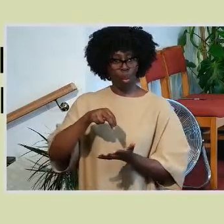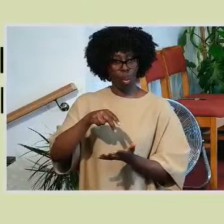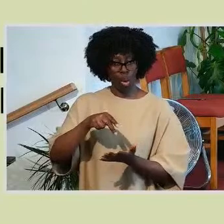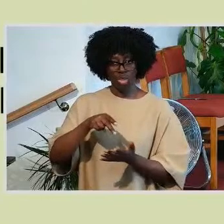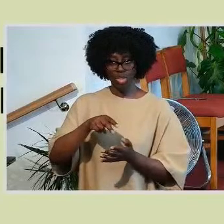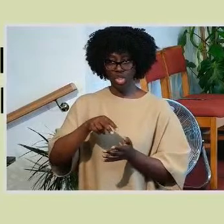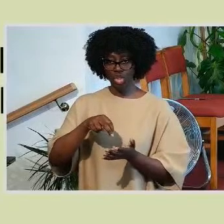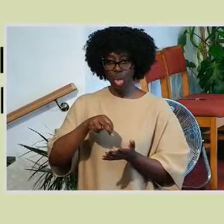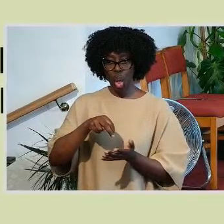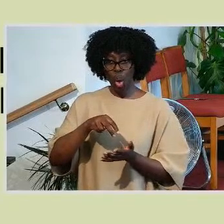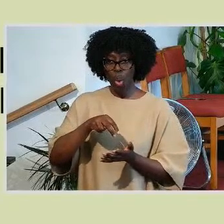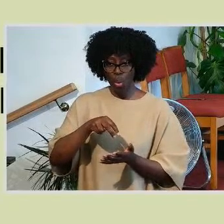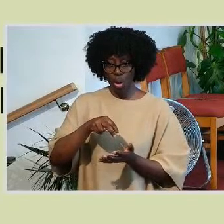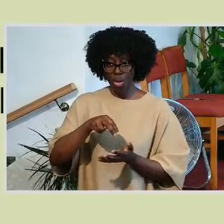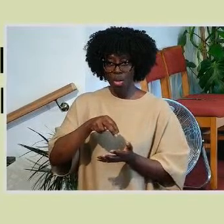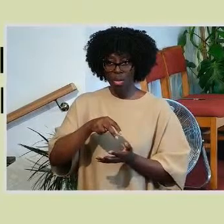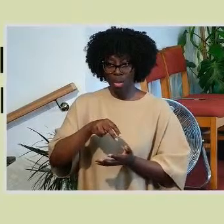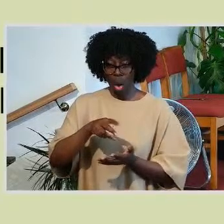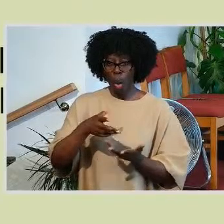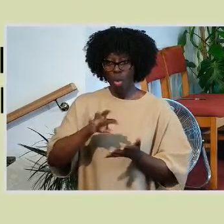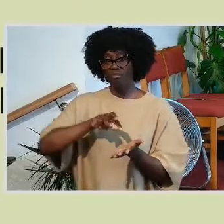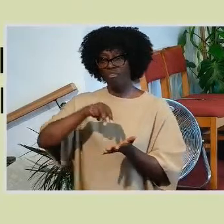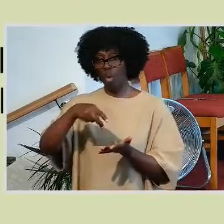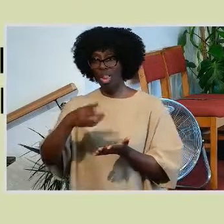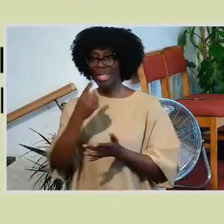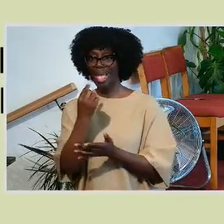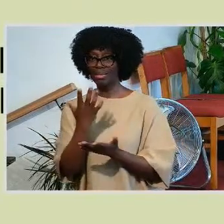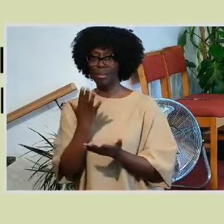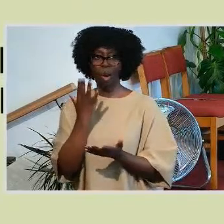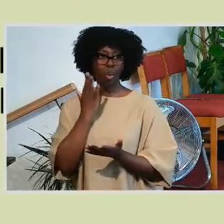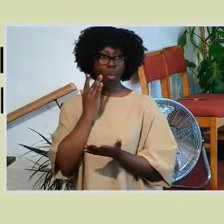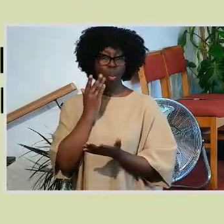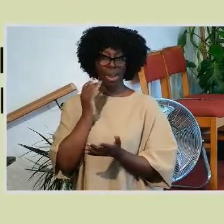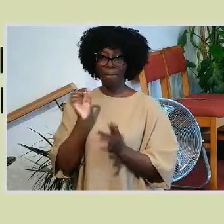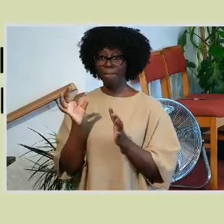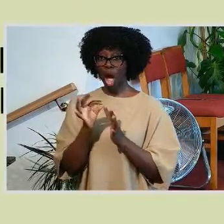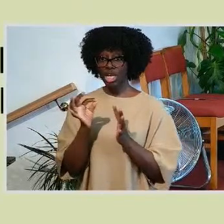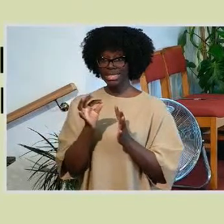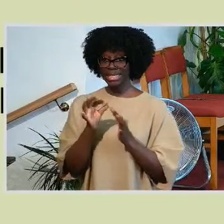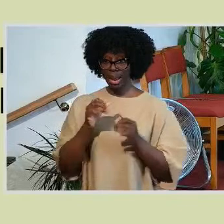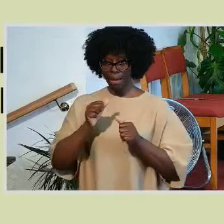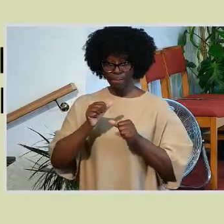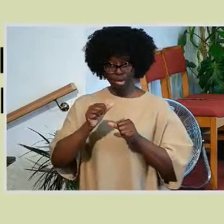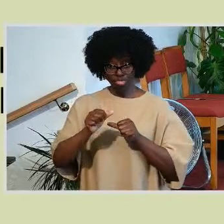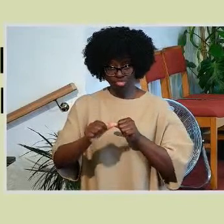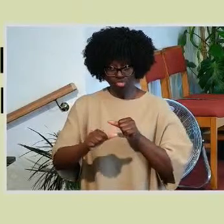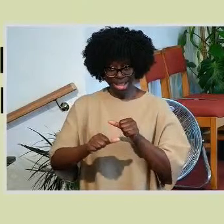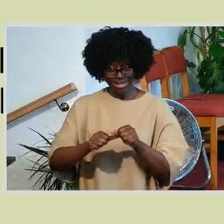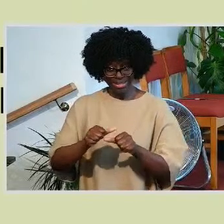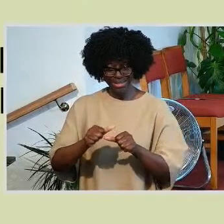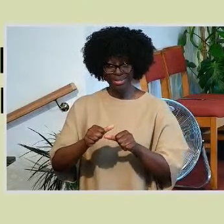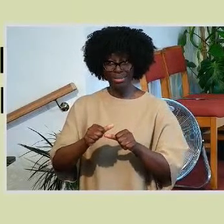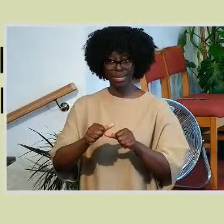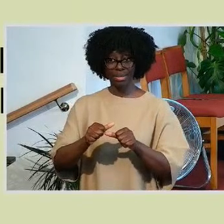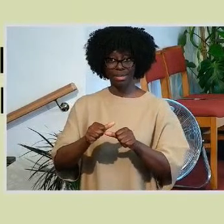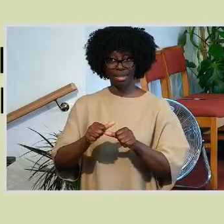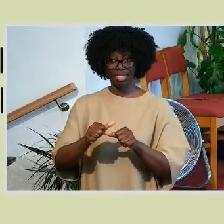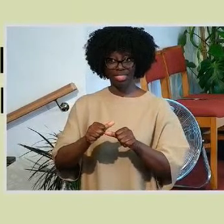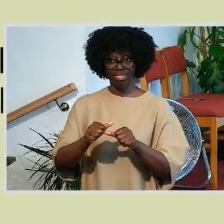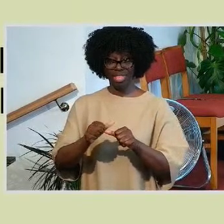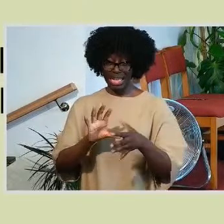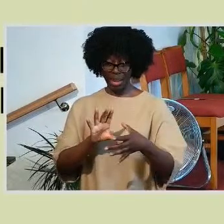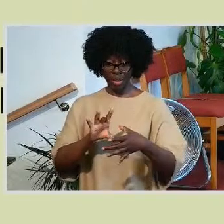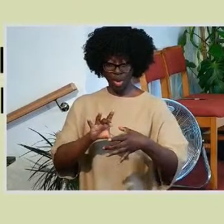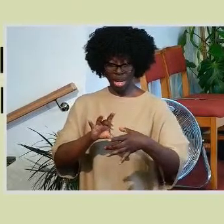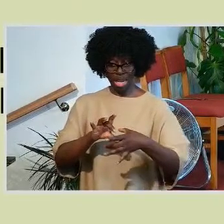falls. But as Parkinson progresses in some people, there is a dementia that's associated